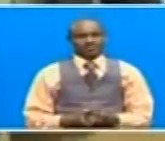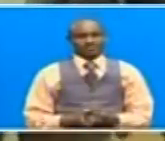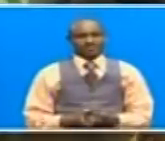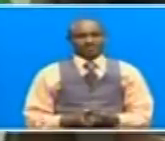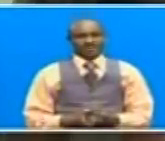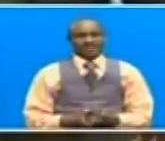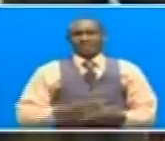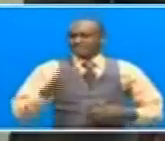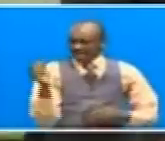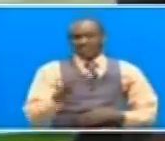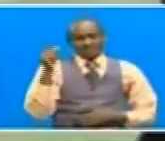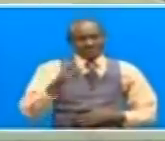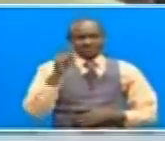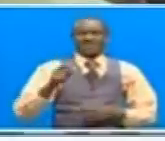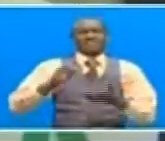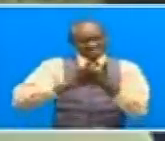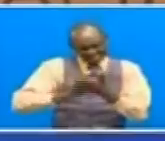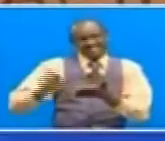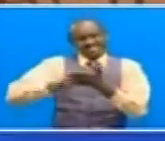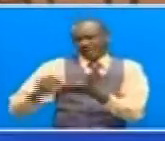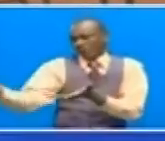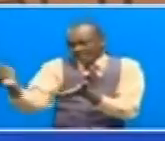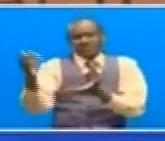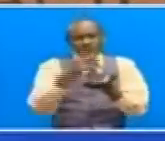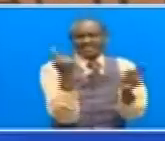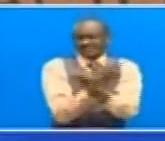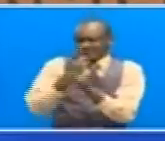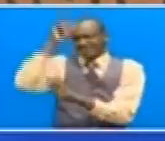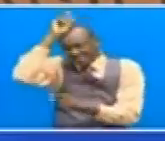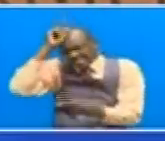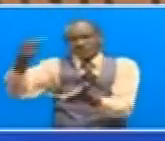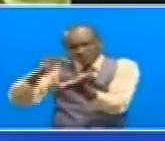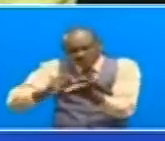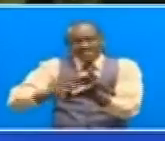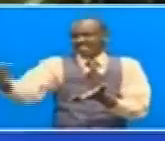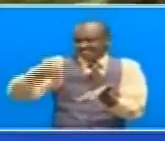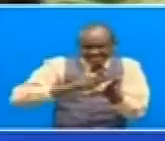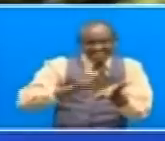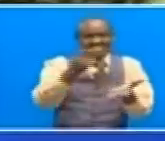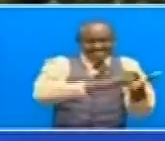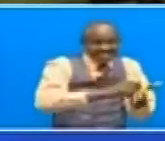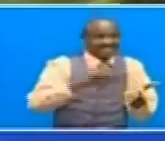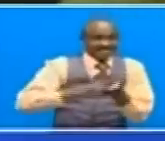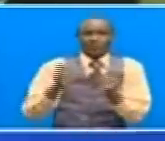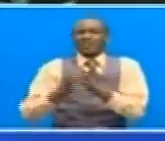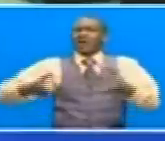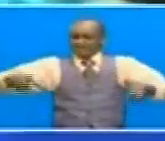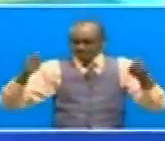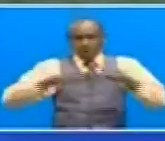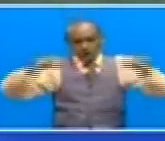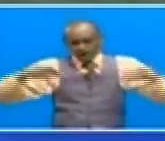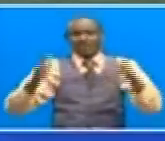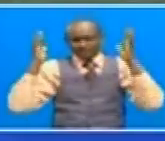For months on end, they collected signatures across the towns and villages of Rwanda, ending up with these boxes of